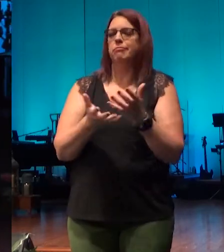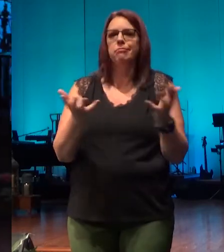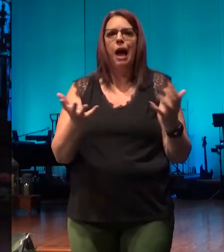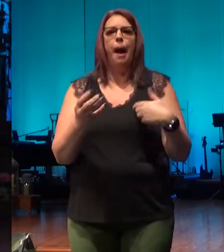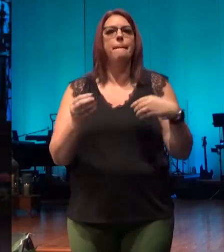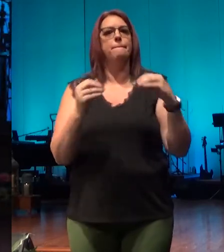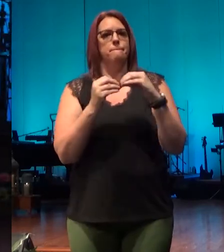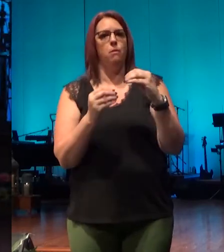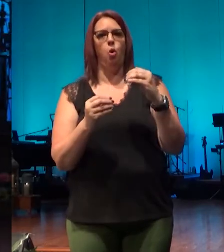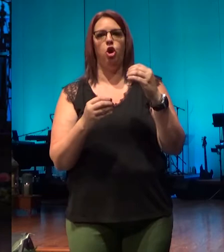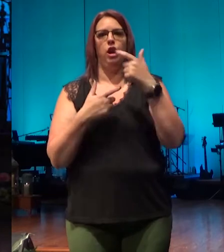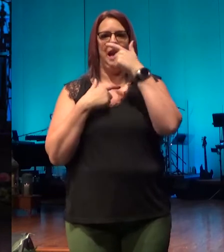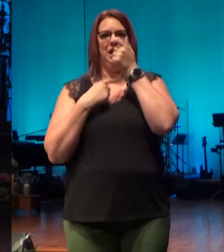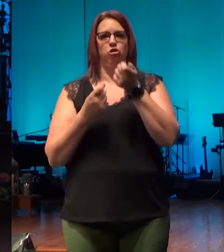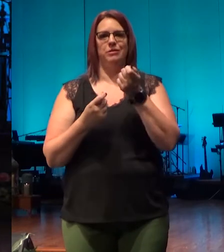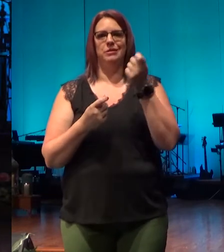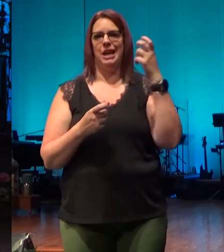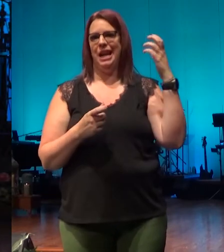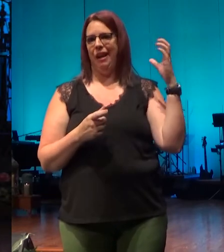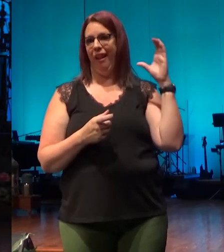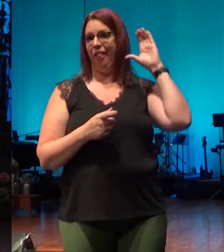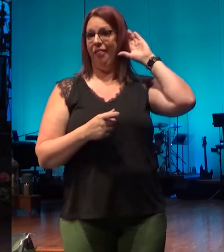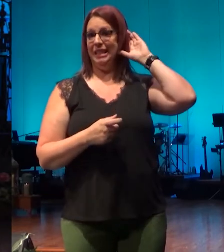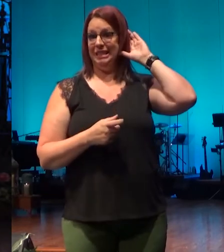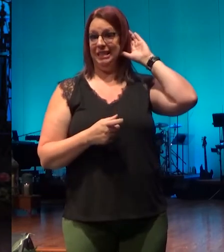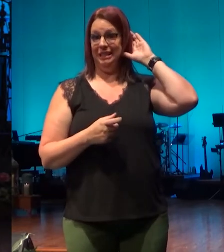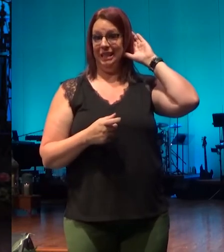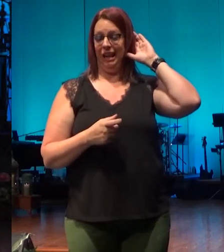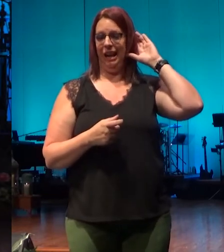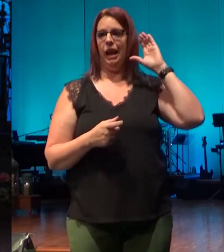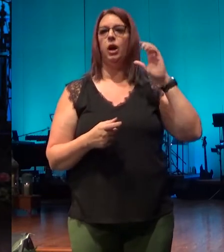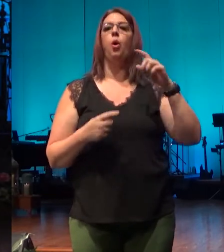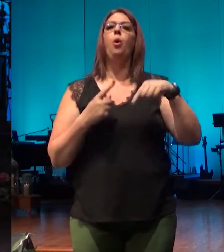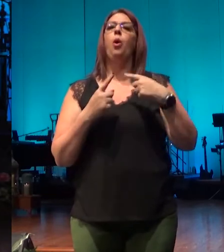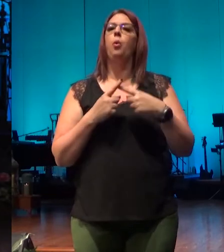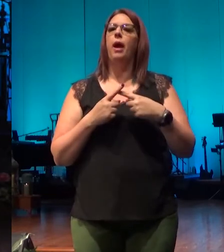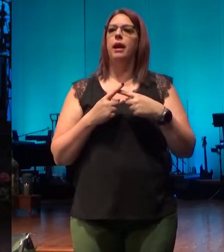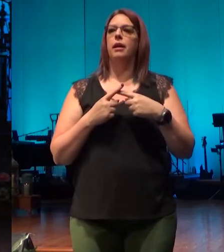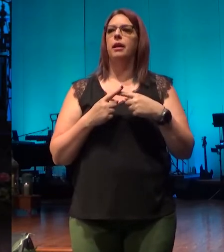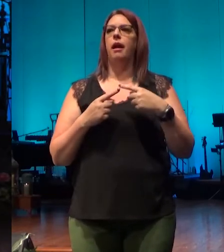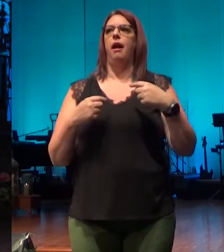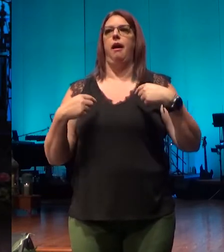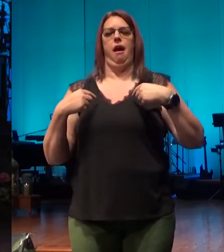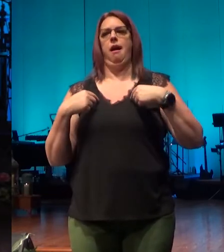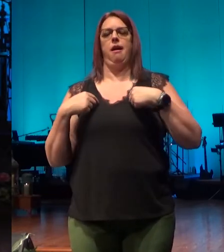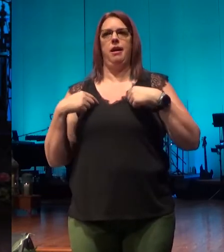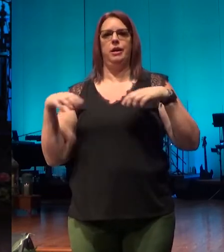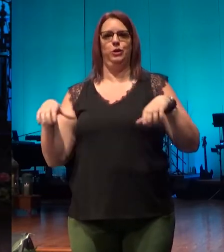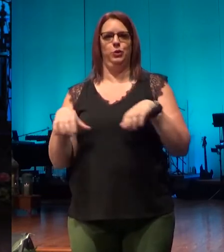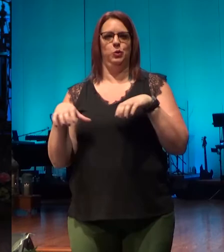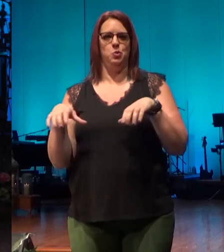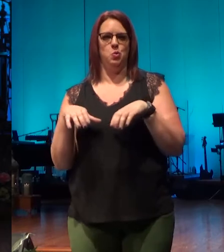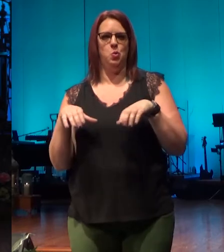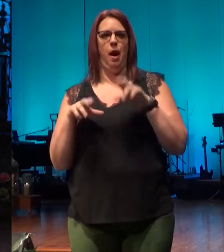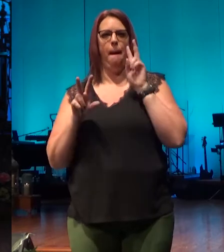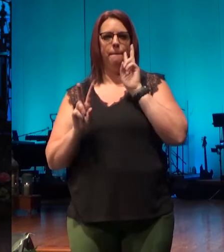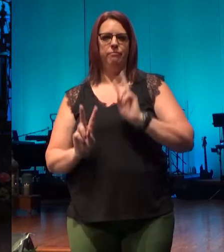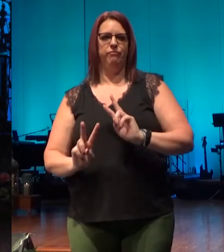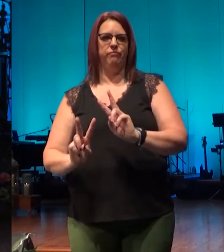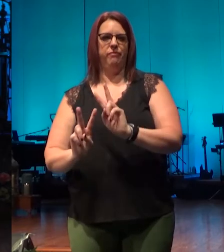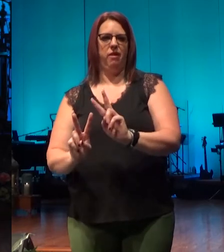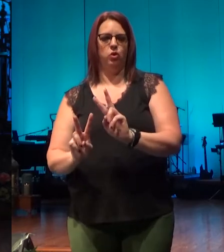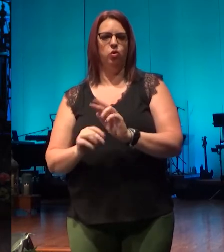in listening. When I think about this from a human standpoint, and I've done so many memorials over the years, I think one of the